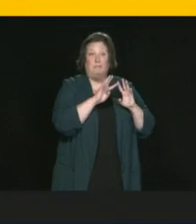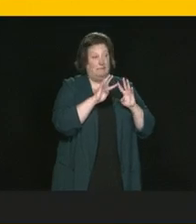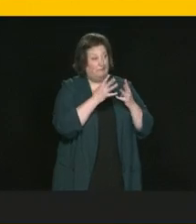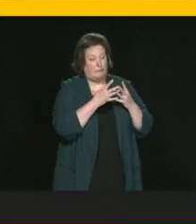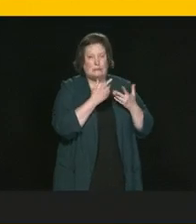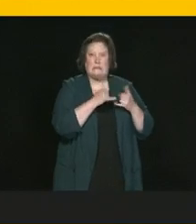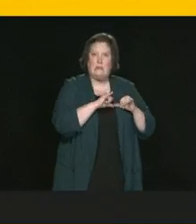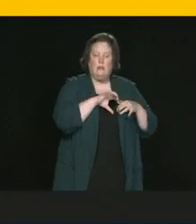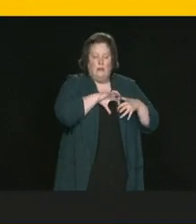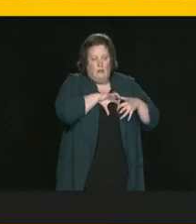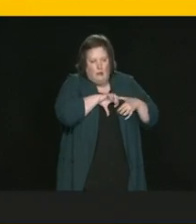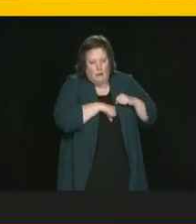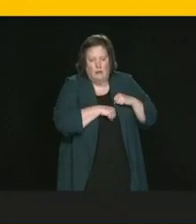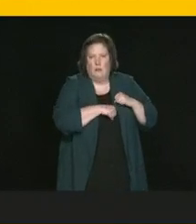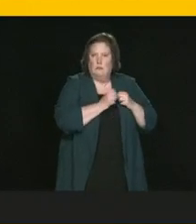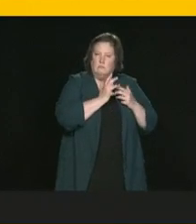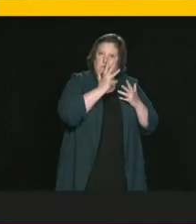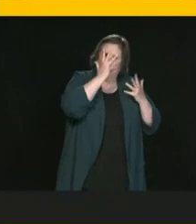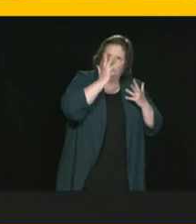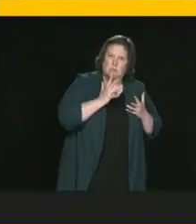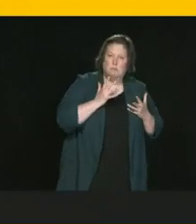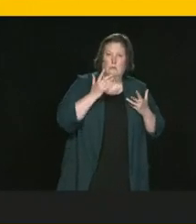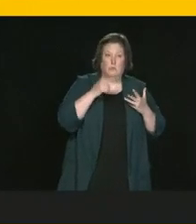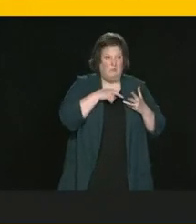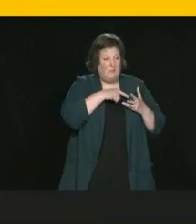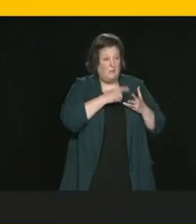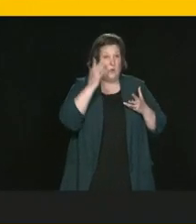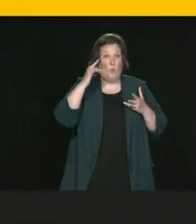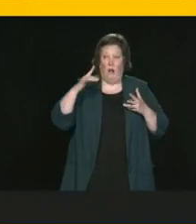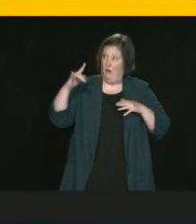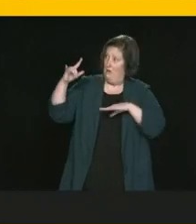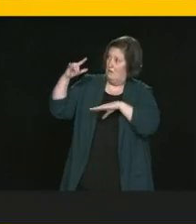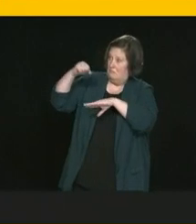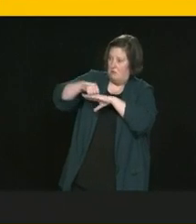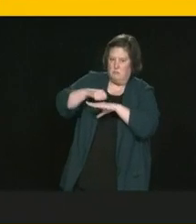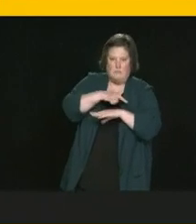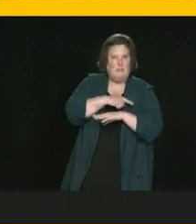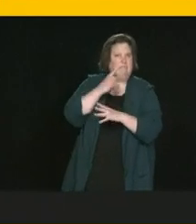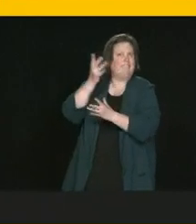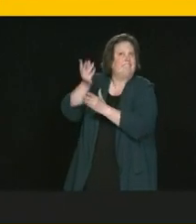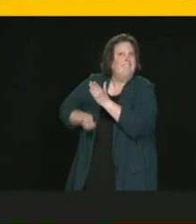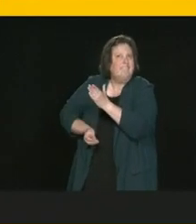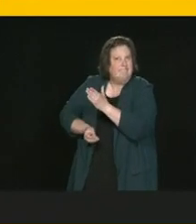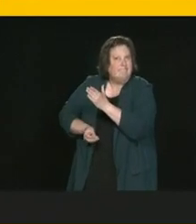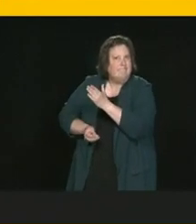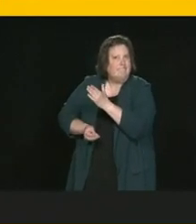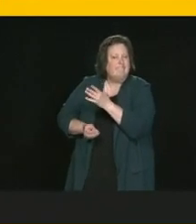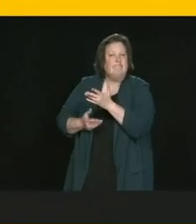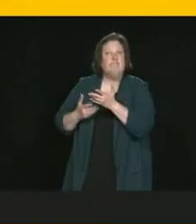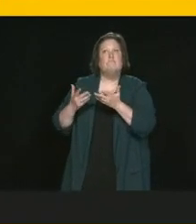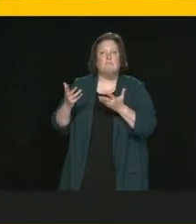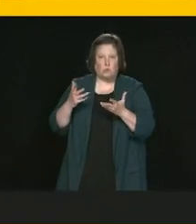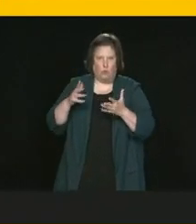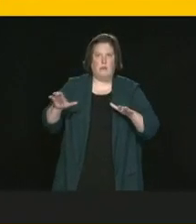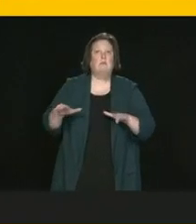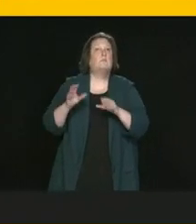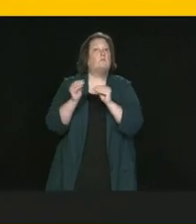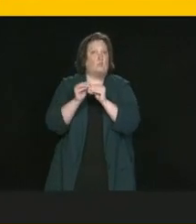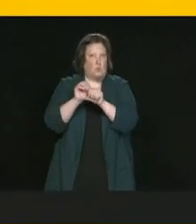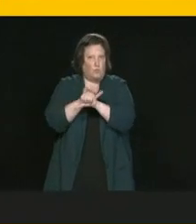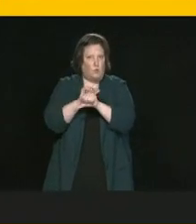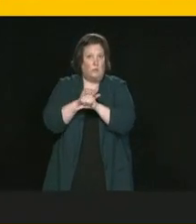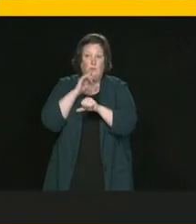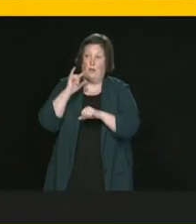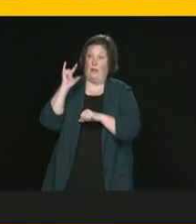of the Iran air takedown. We know that there's a lot more work to do. The black